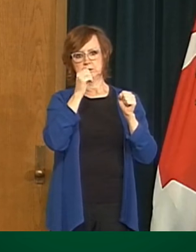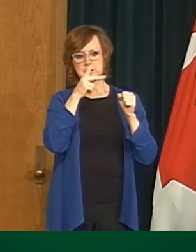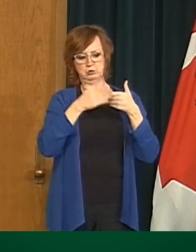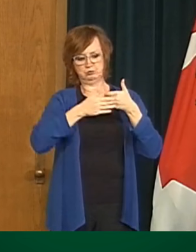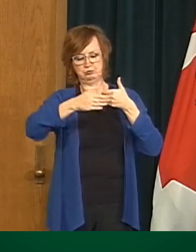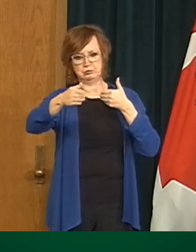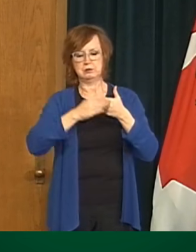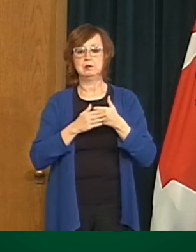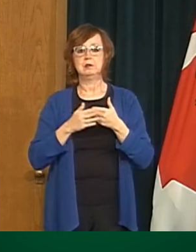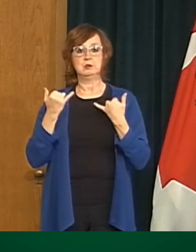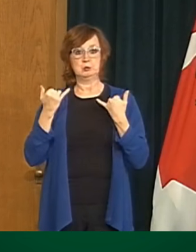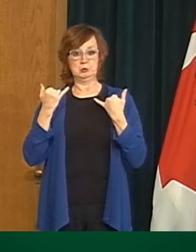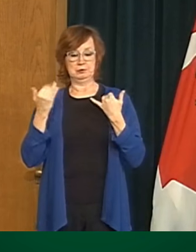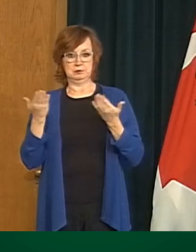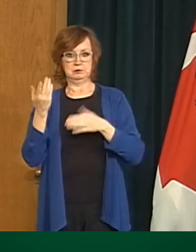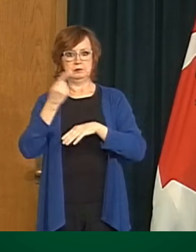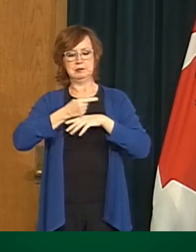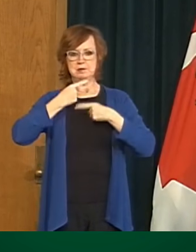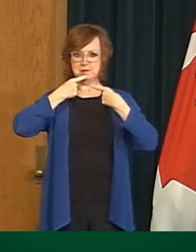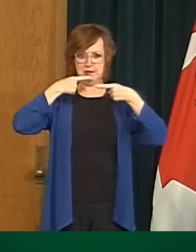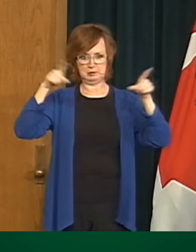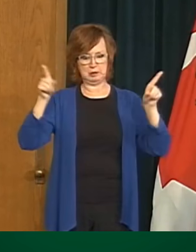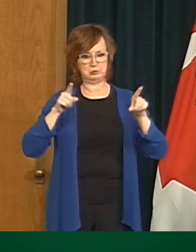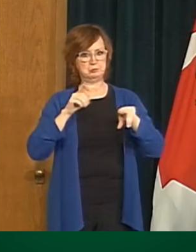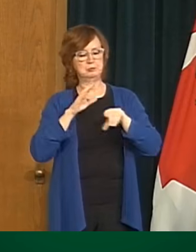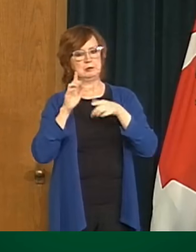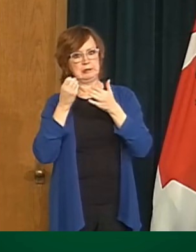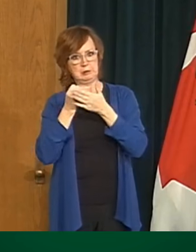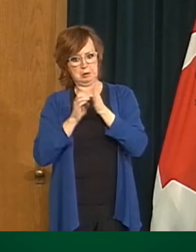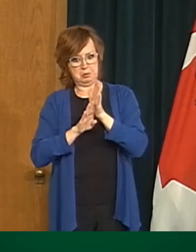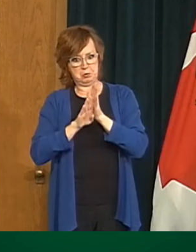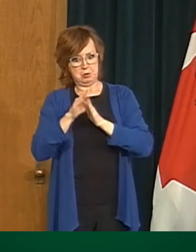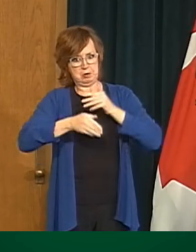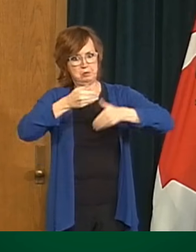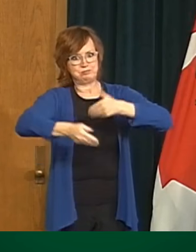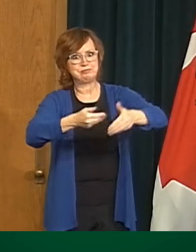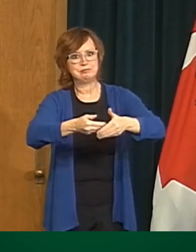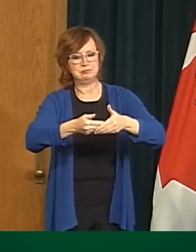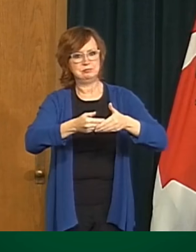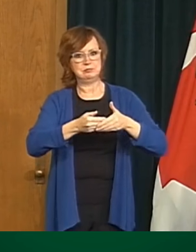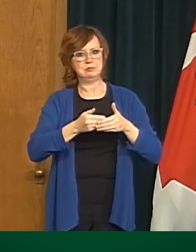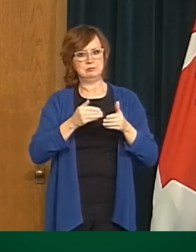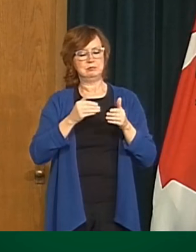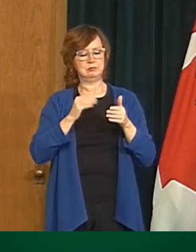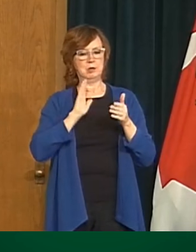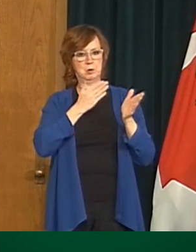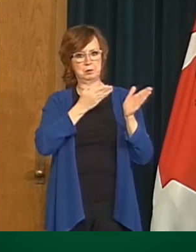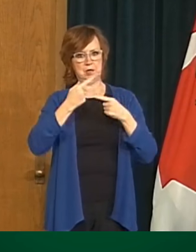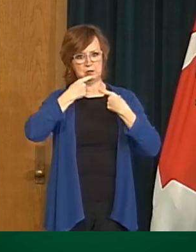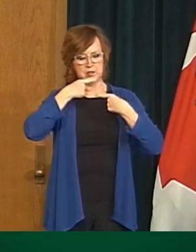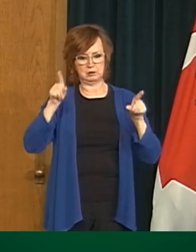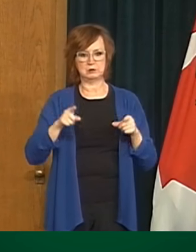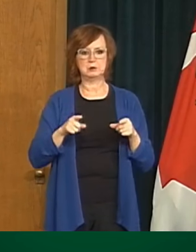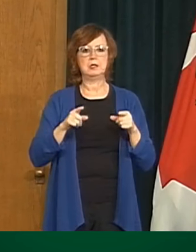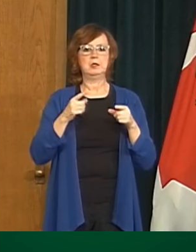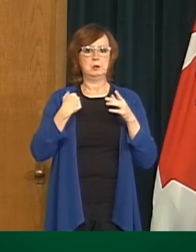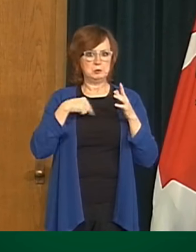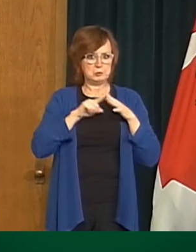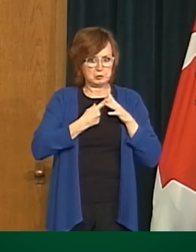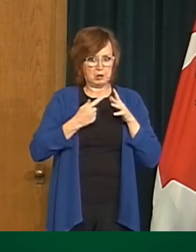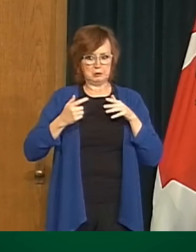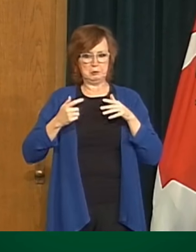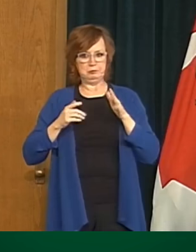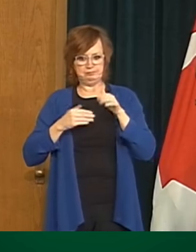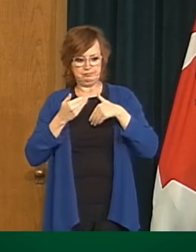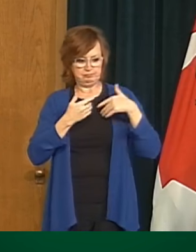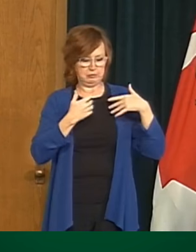our economy as we begin to recover from the economics of the COVID-19 pandemic. But before I do that, I will provide a very